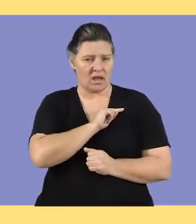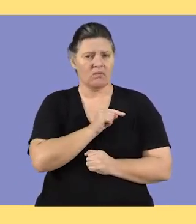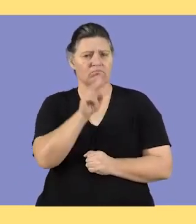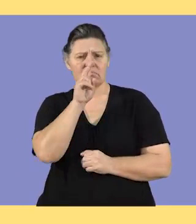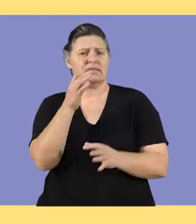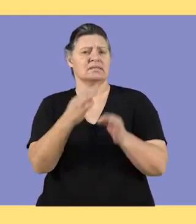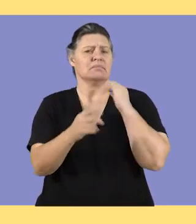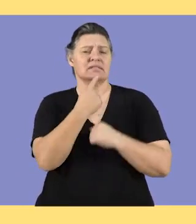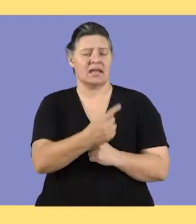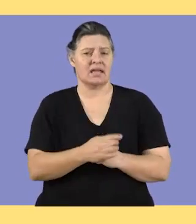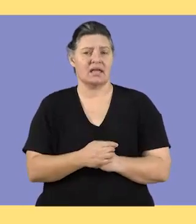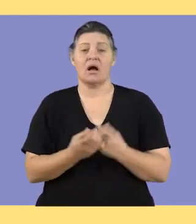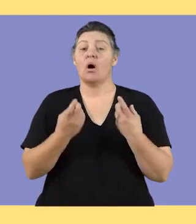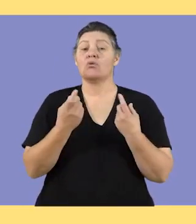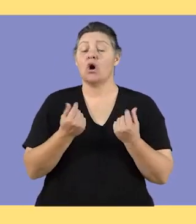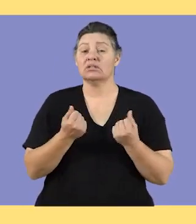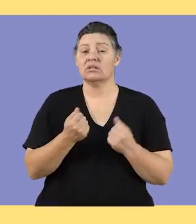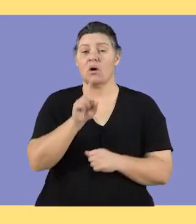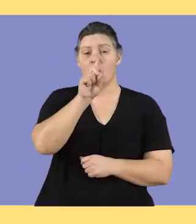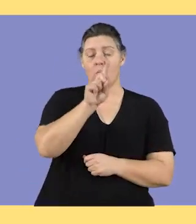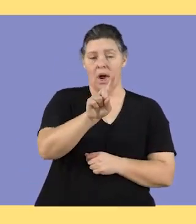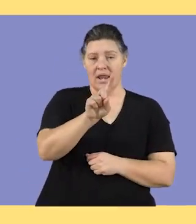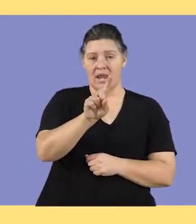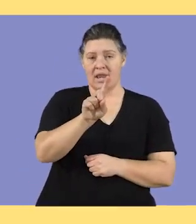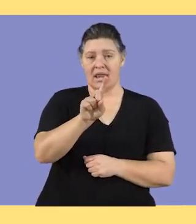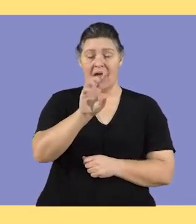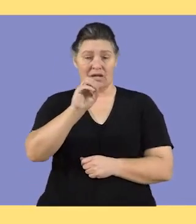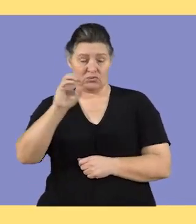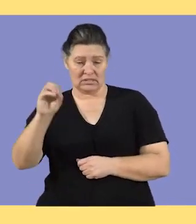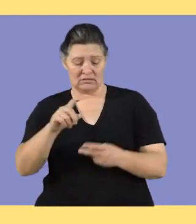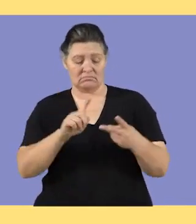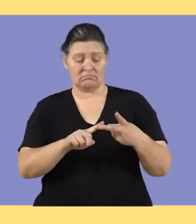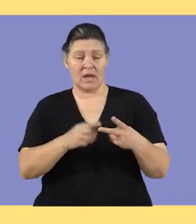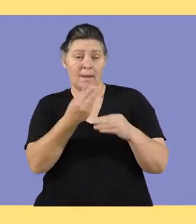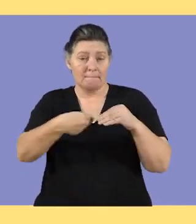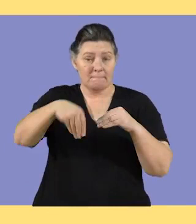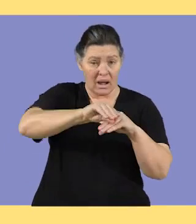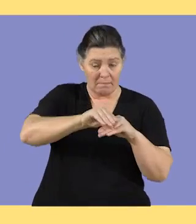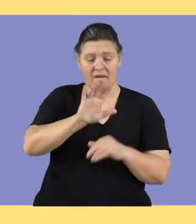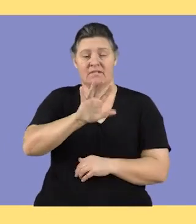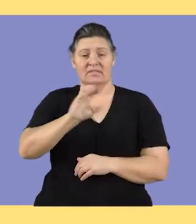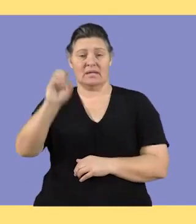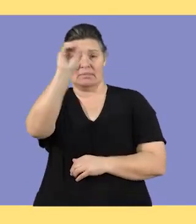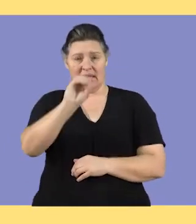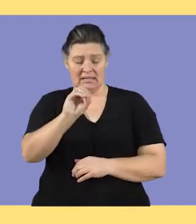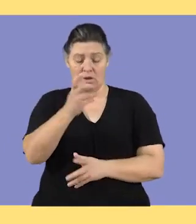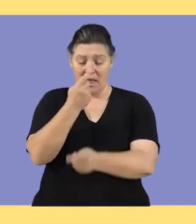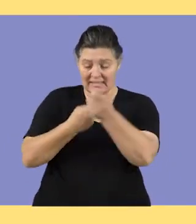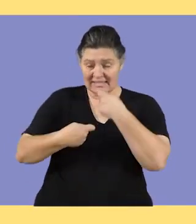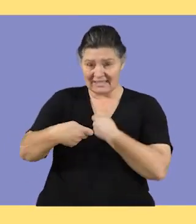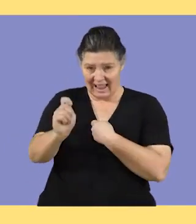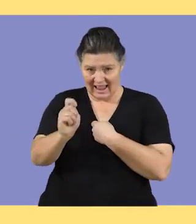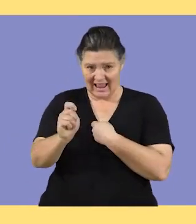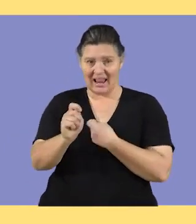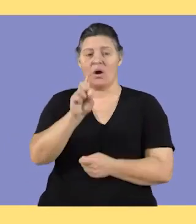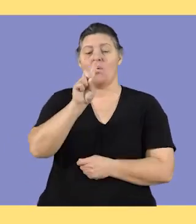150%. Therefore, we can simply state that my cost is 100, my markup is 50%, then